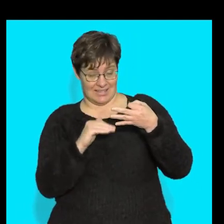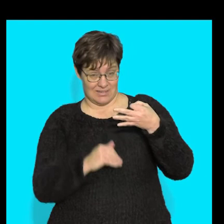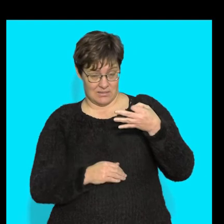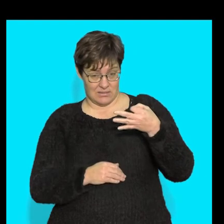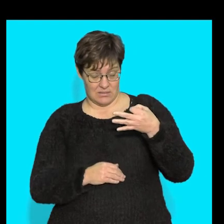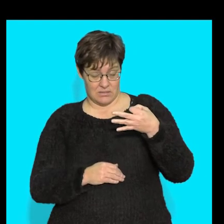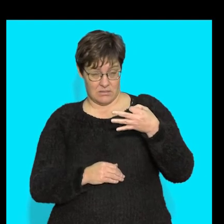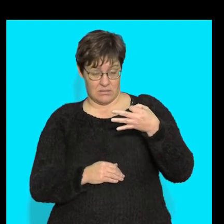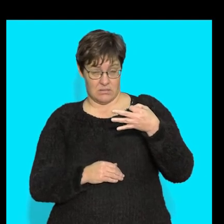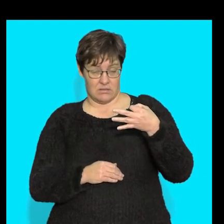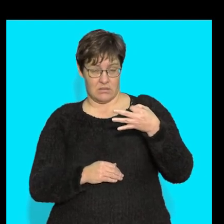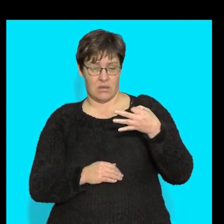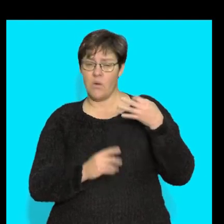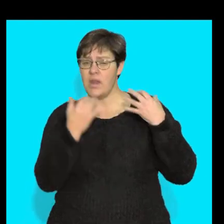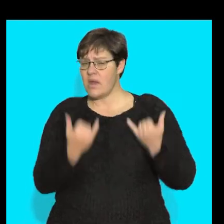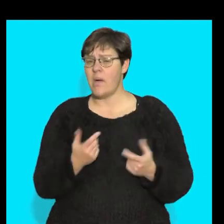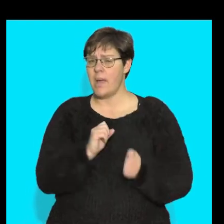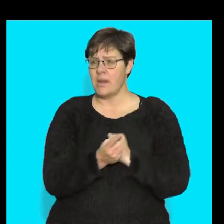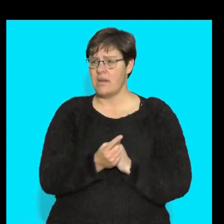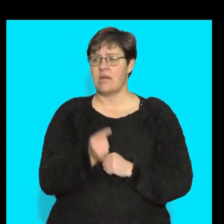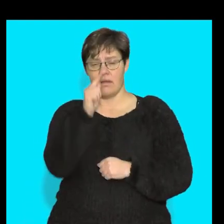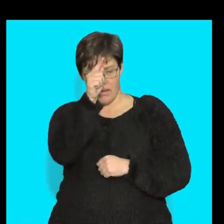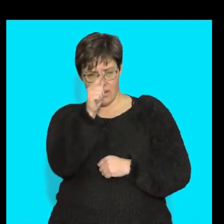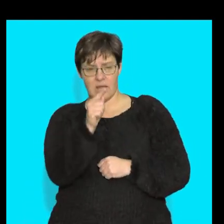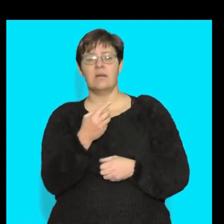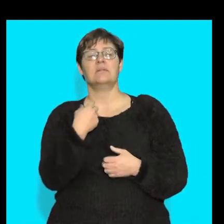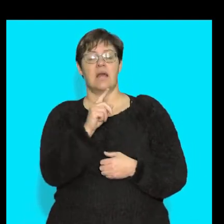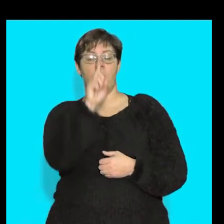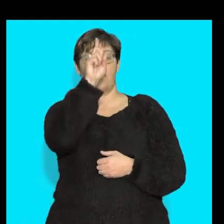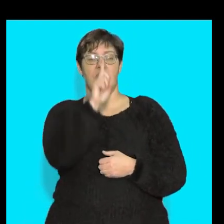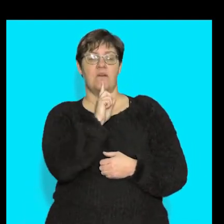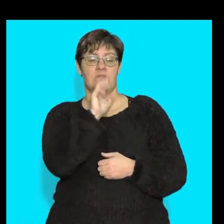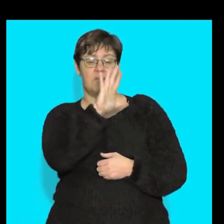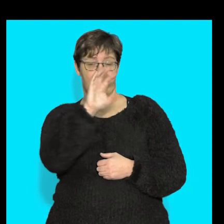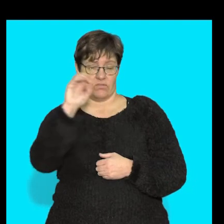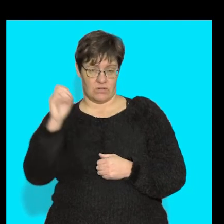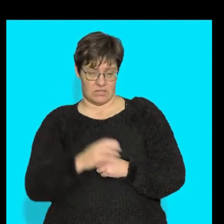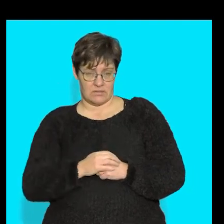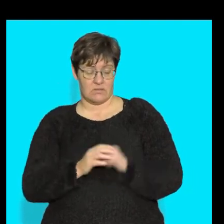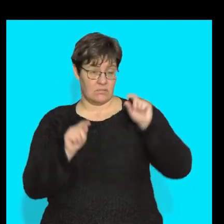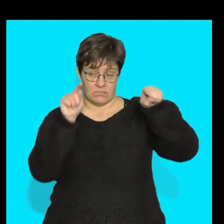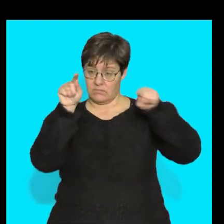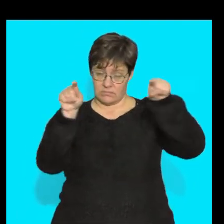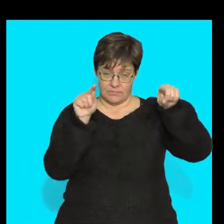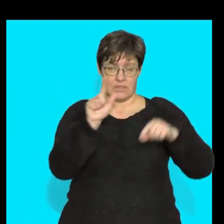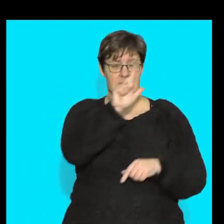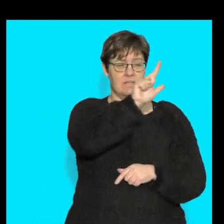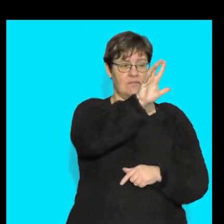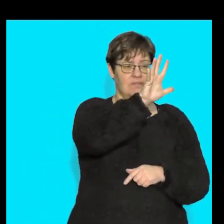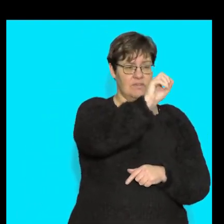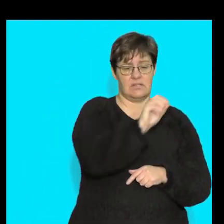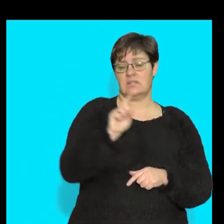happens here is the initial person still is sitting on 1.5. The two people that